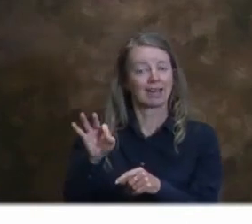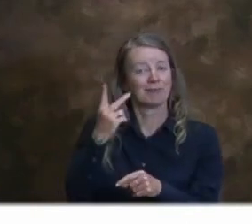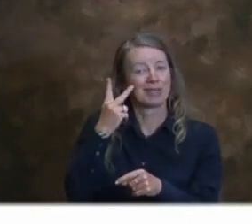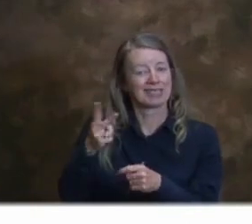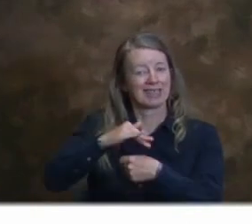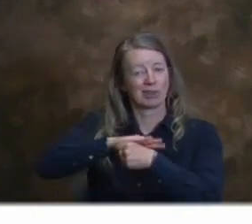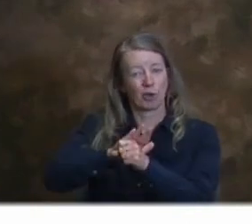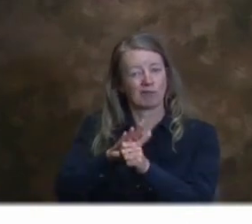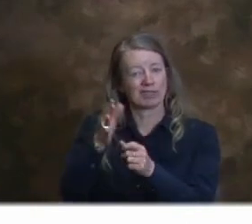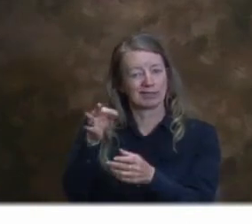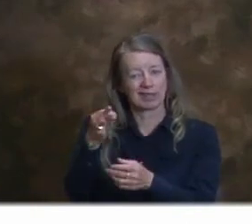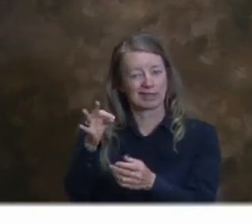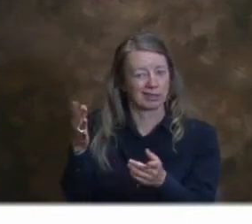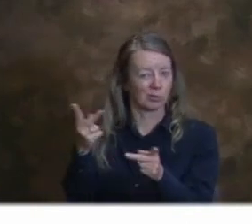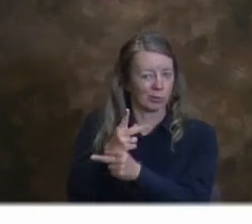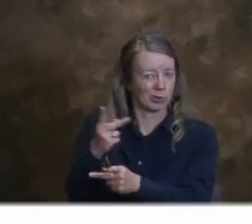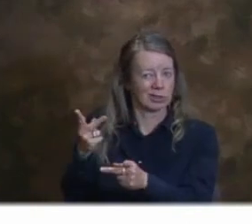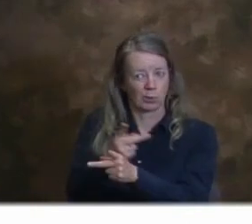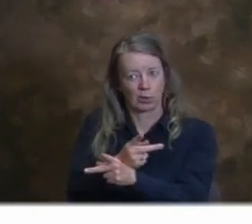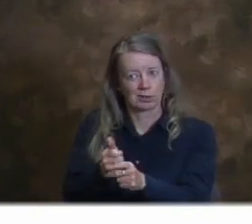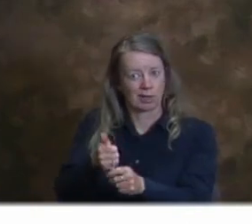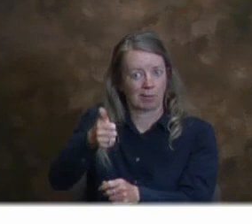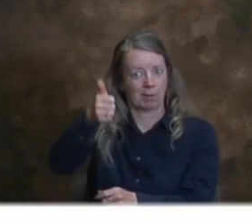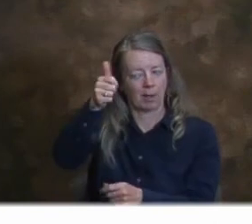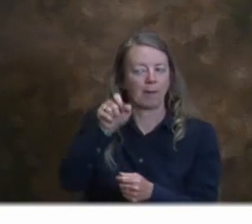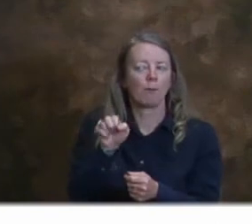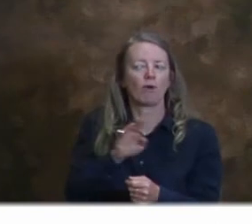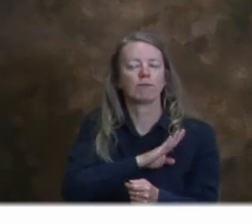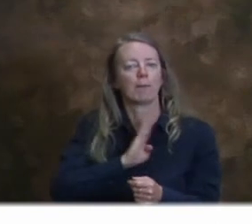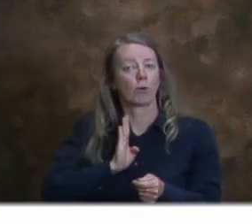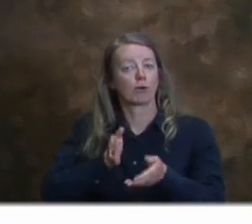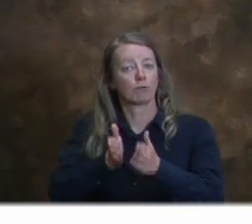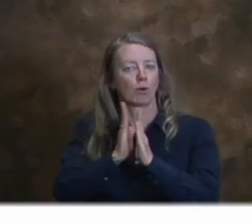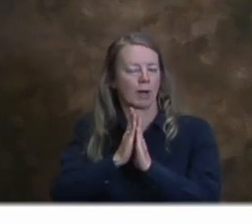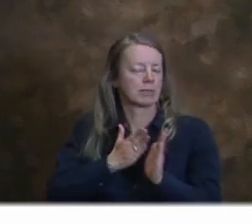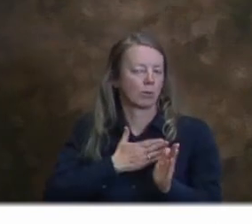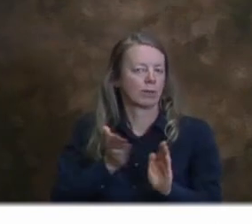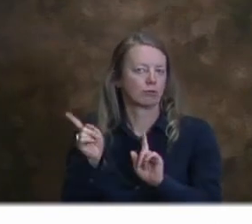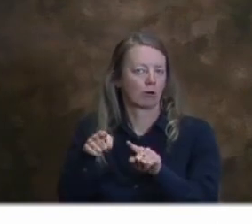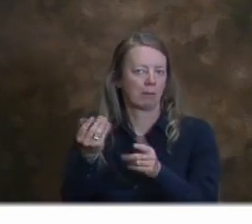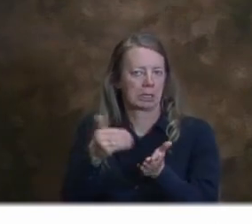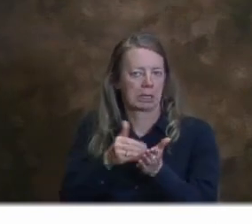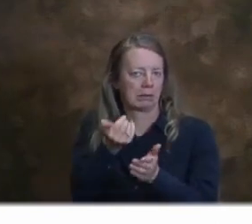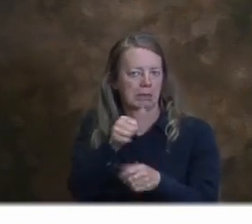COVID-19 situation warrant or the board so requests it.